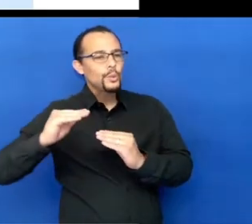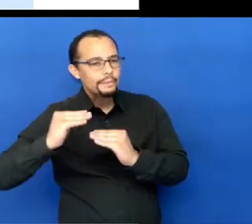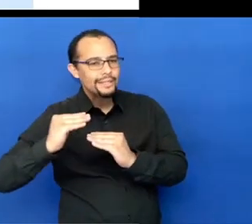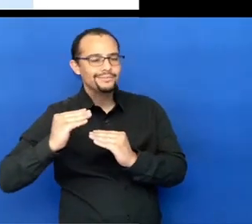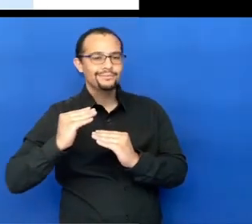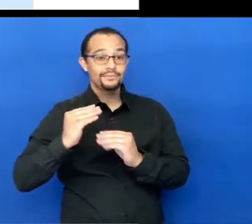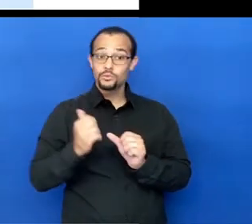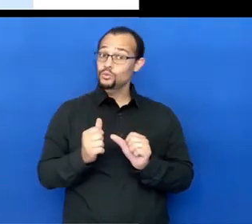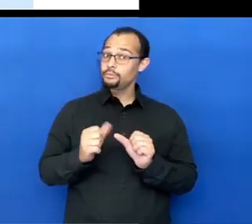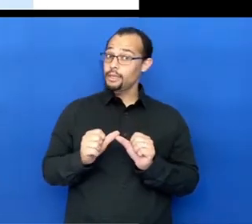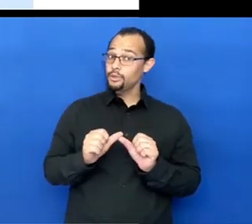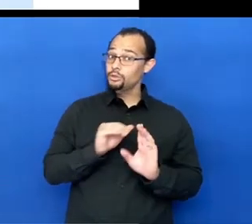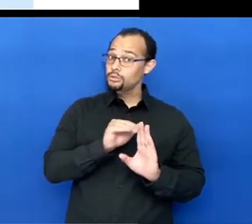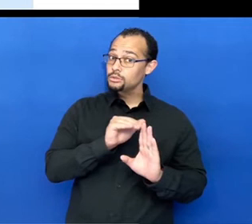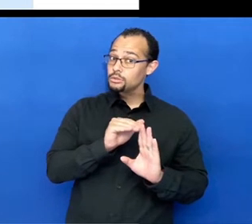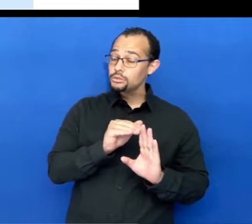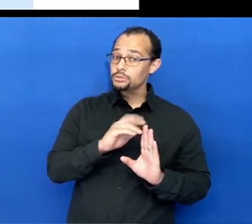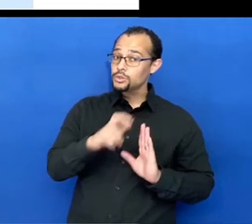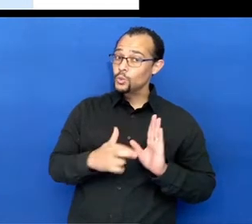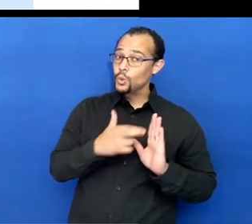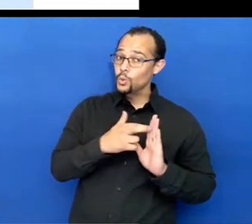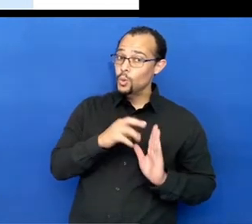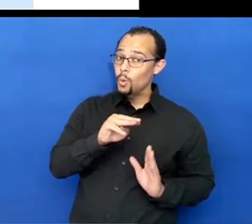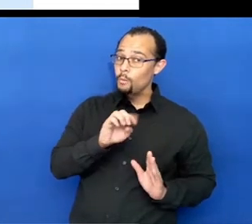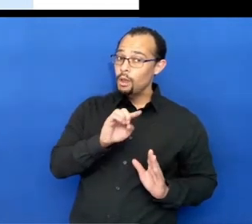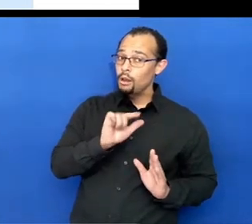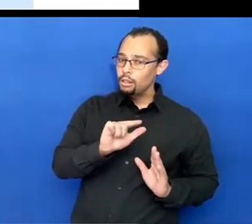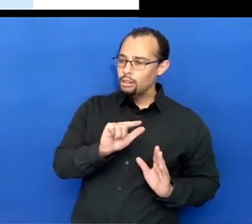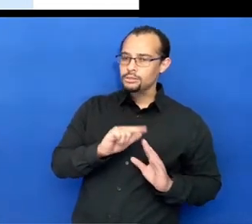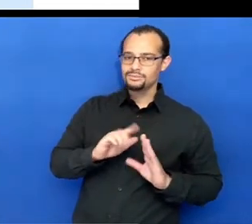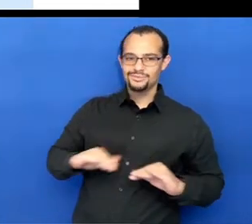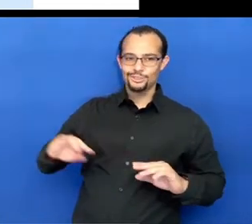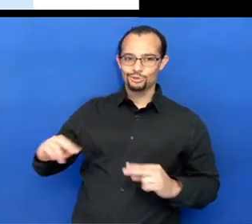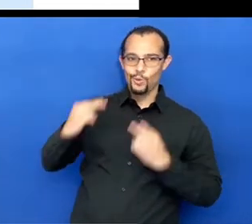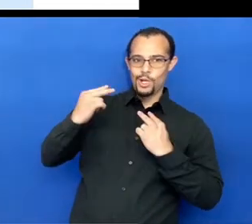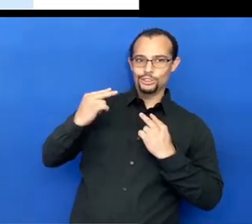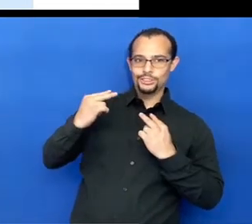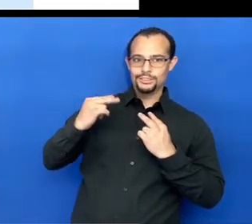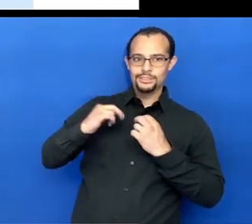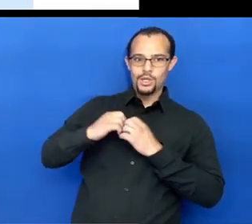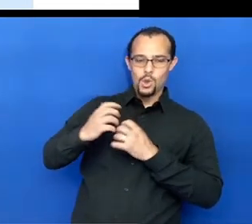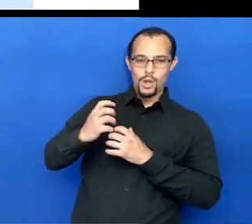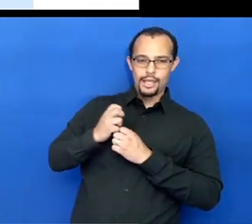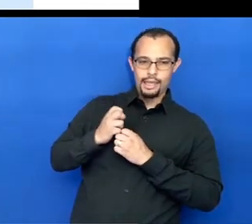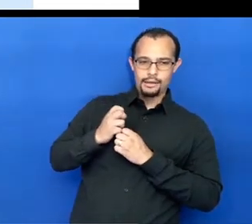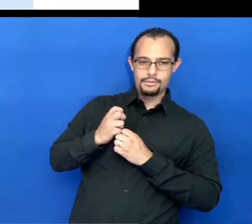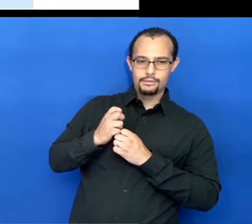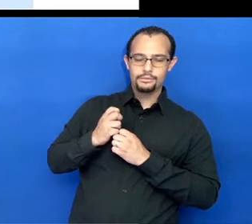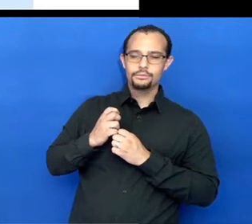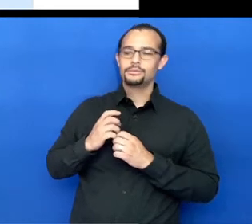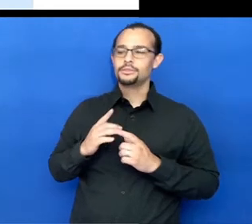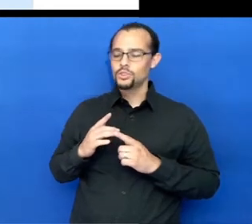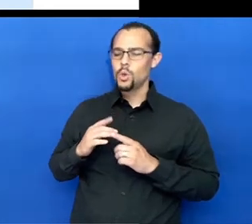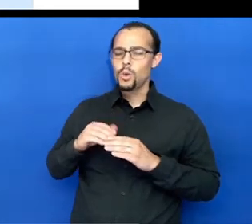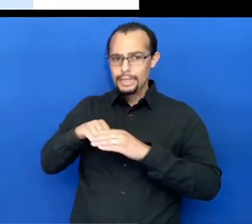with too much information. Remember, we're the role models. Our children are going to be watching us as far as how we're responding